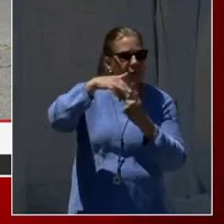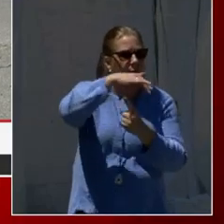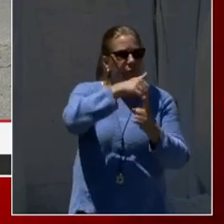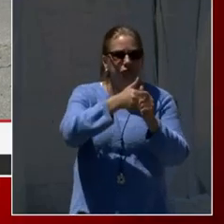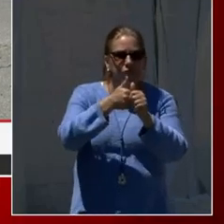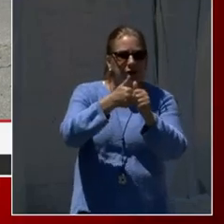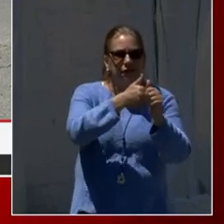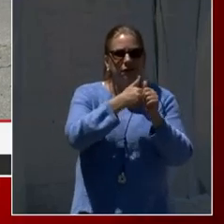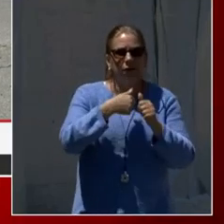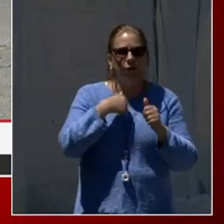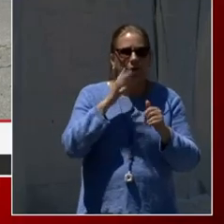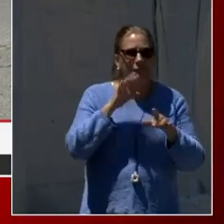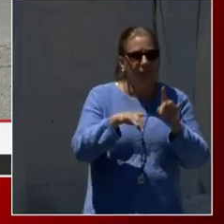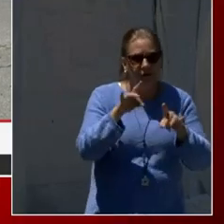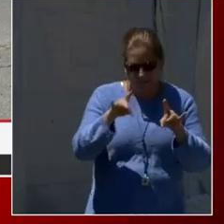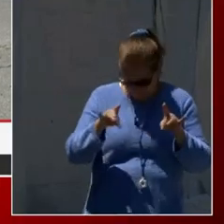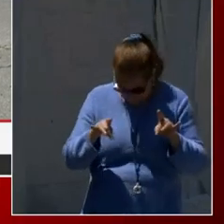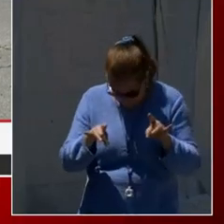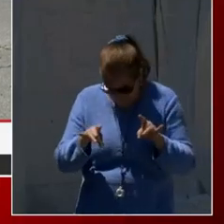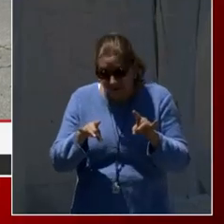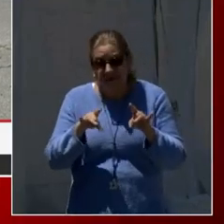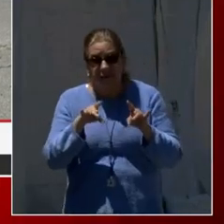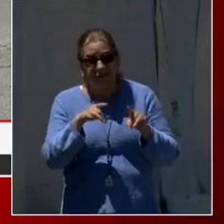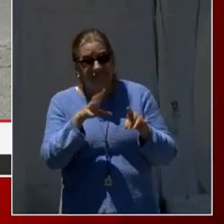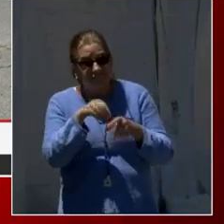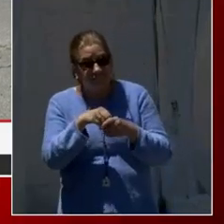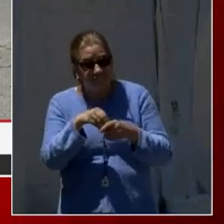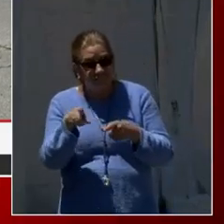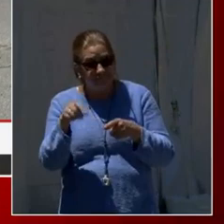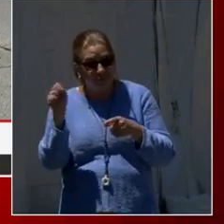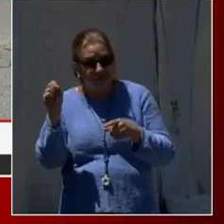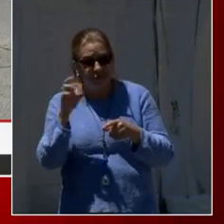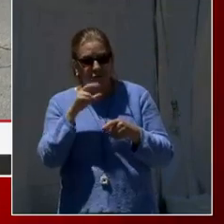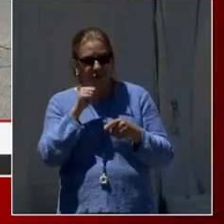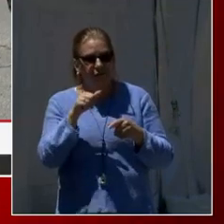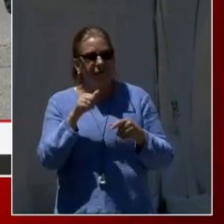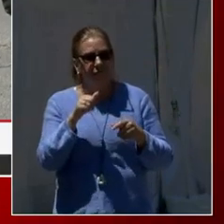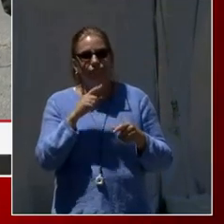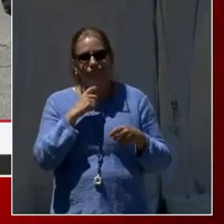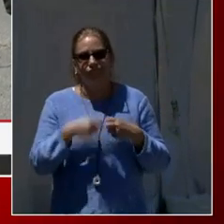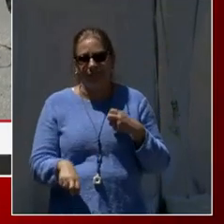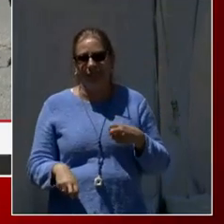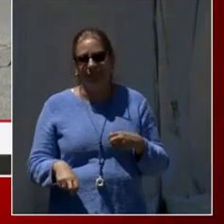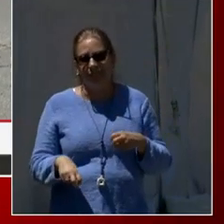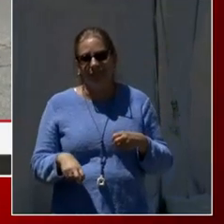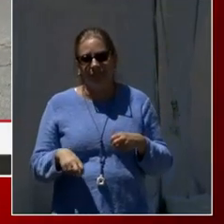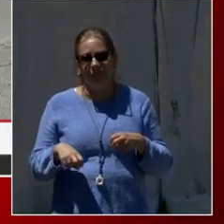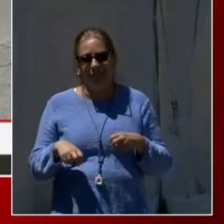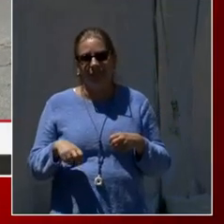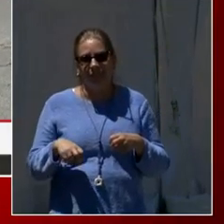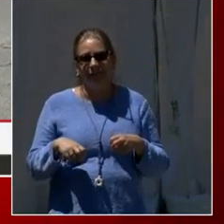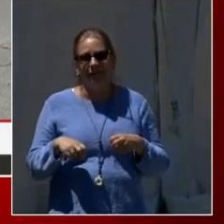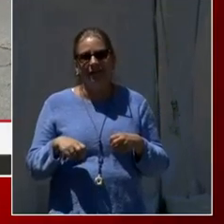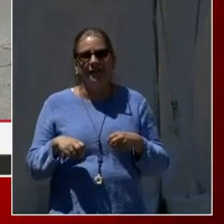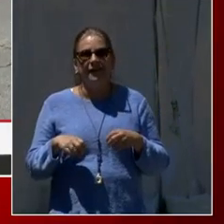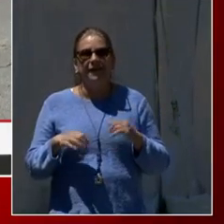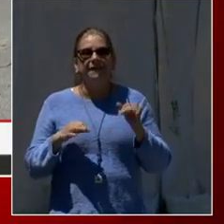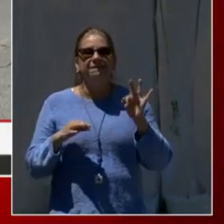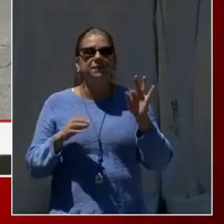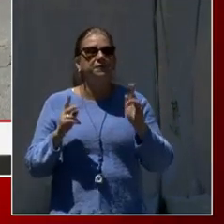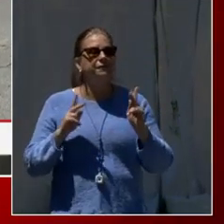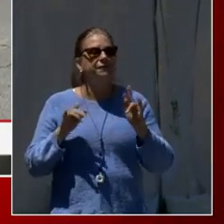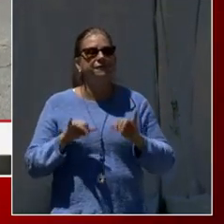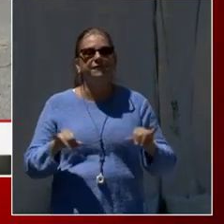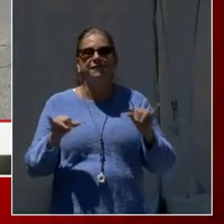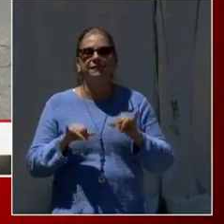could be tricky to do so, right? So if people are going to work, if they're going to dine